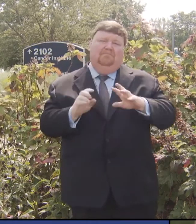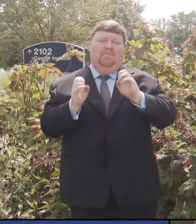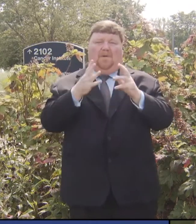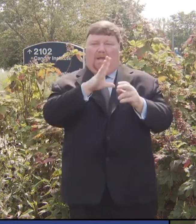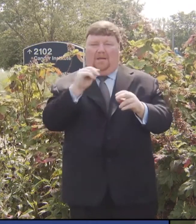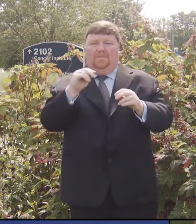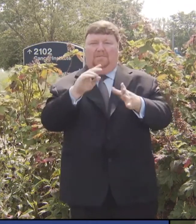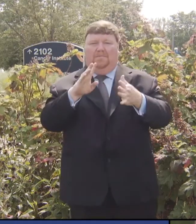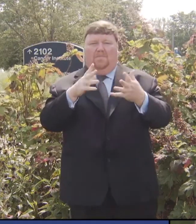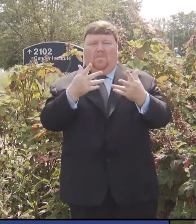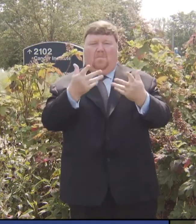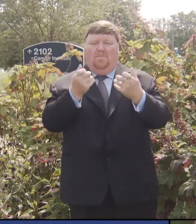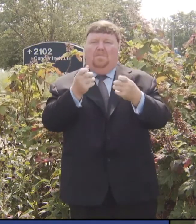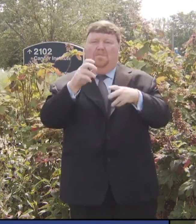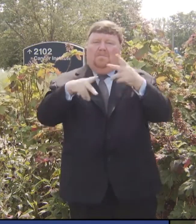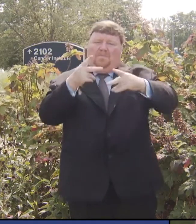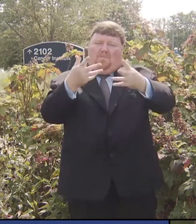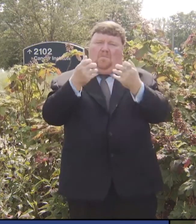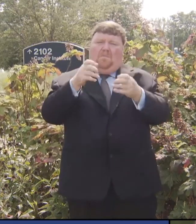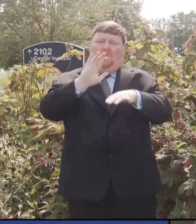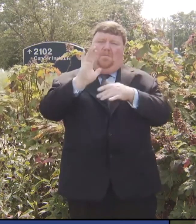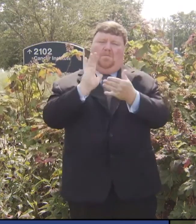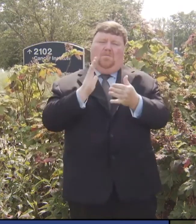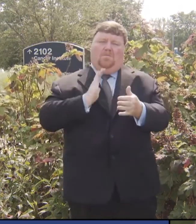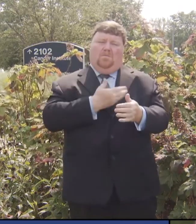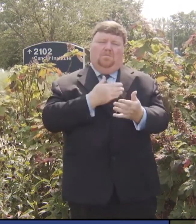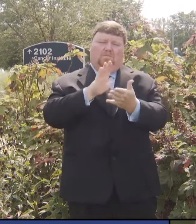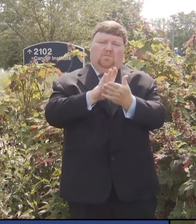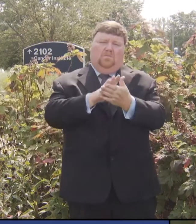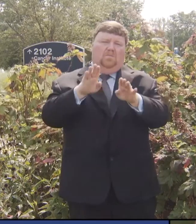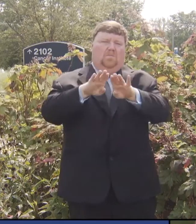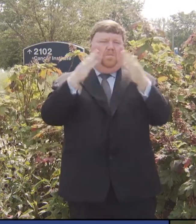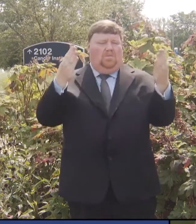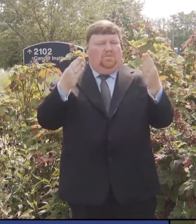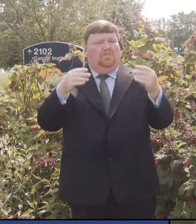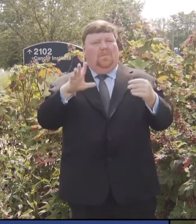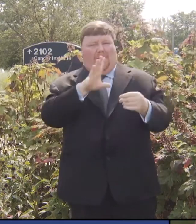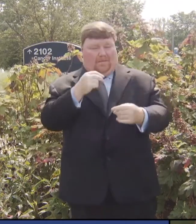open. Vaccines provide us with a way out of this.